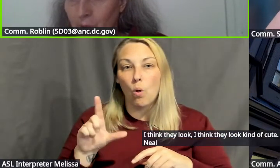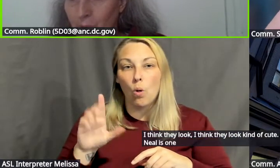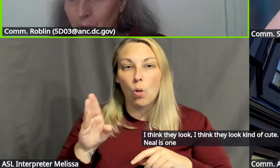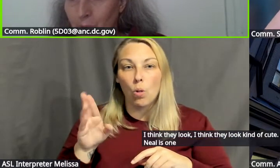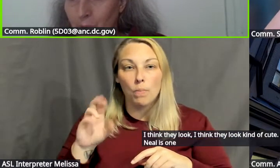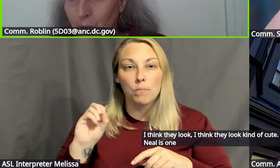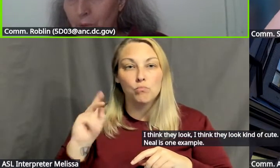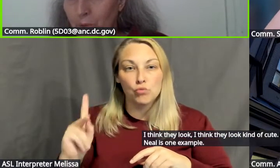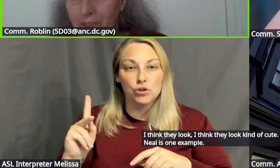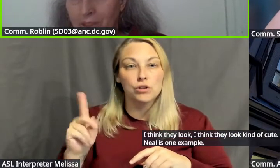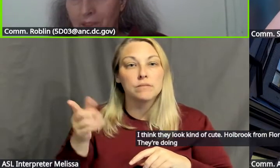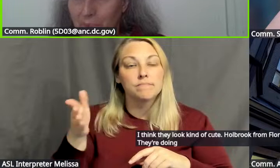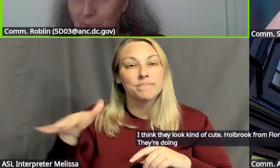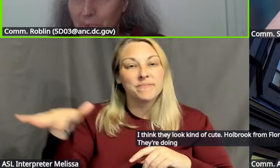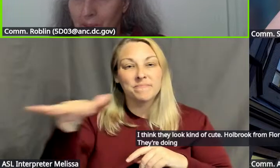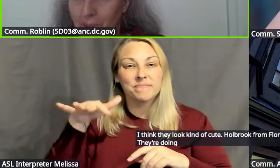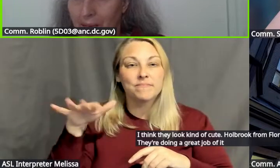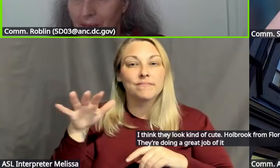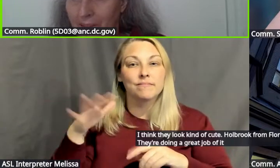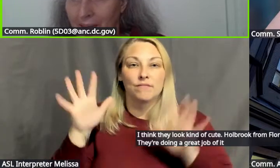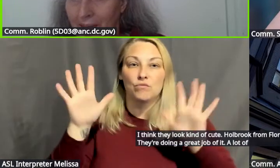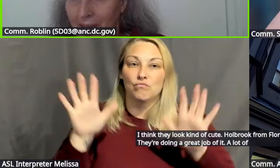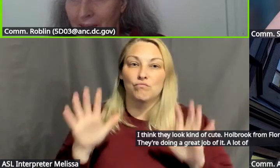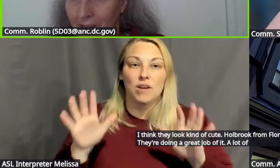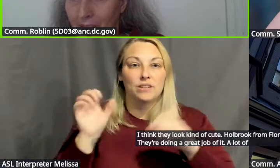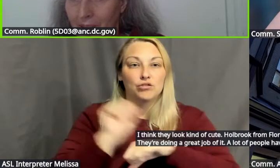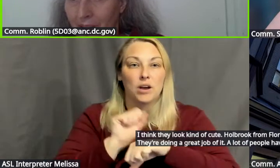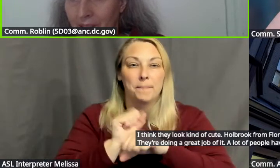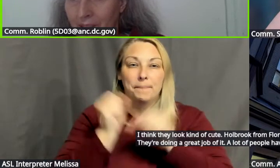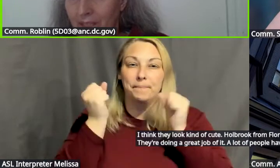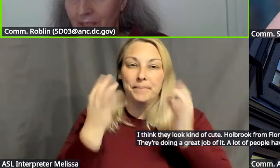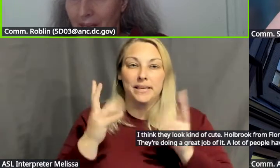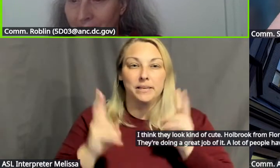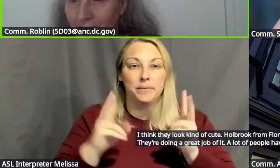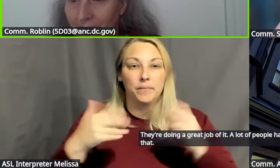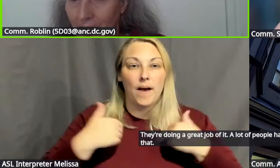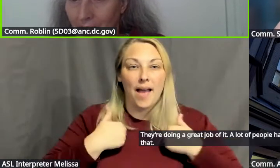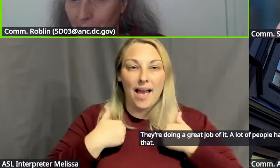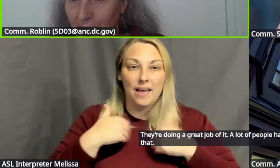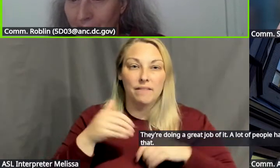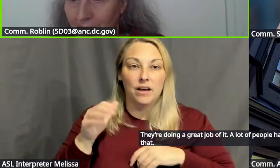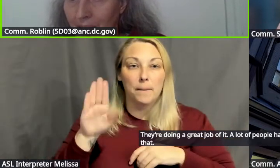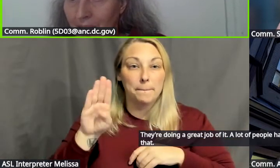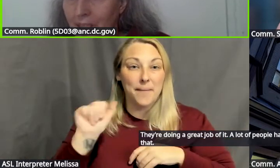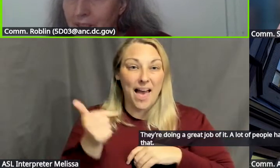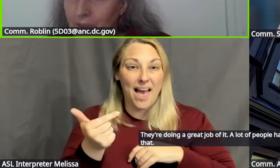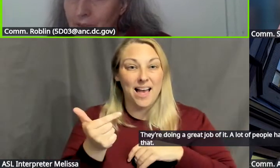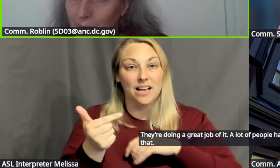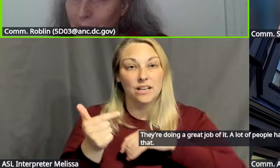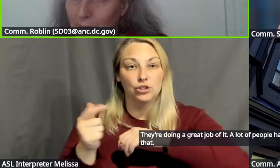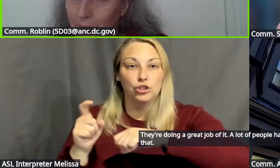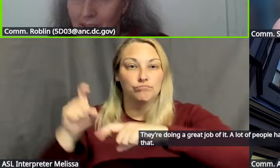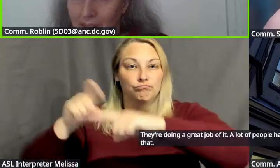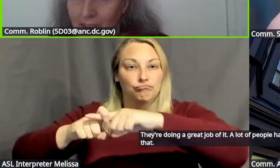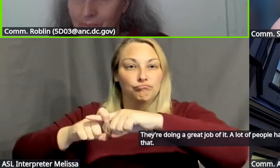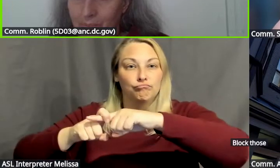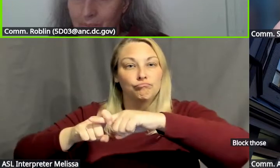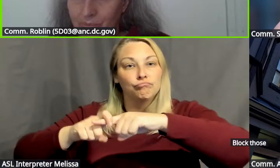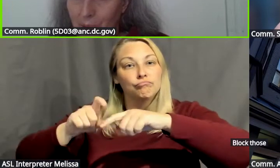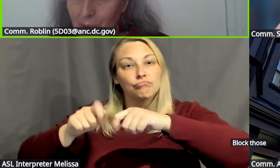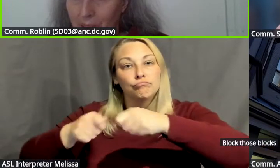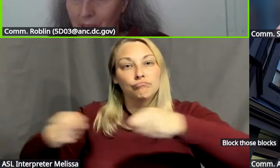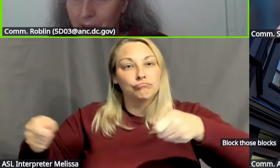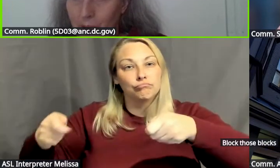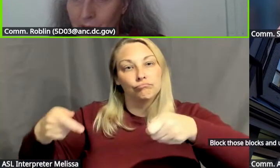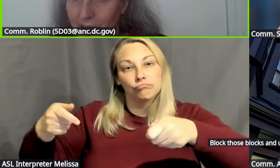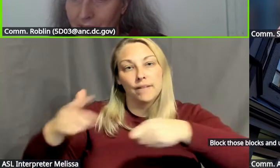doing a great job of it. A lot of people have one out there on that block, those blocks, and people